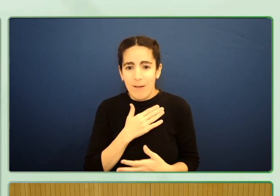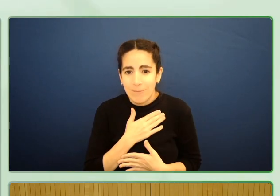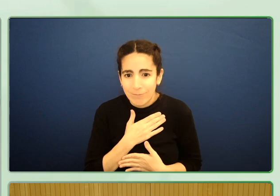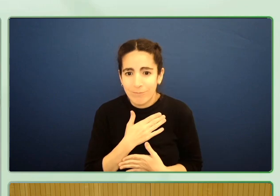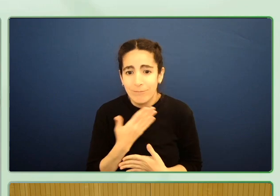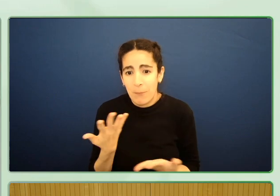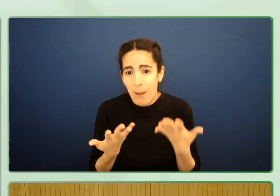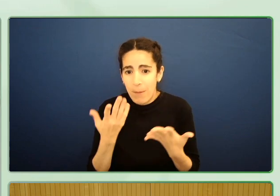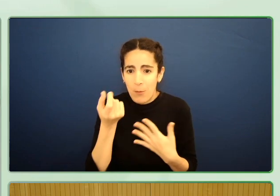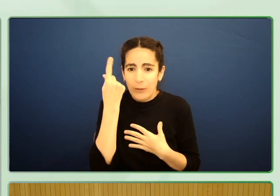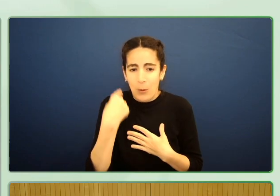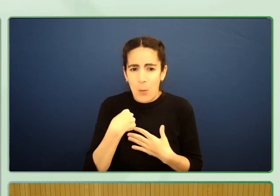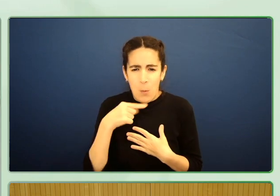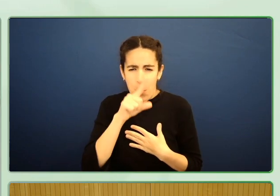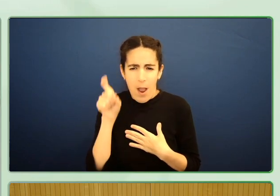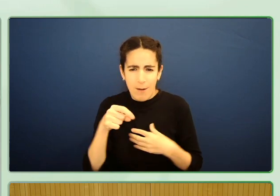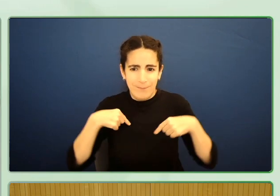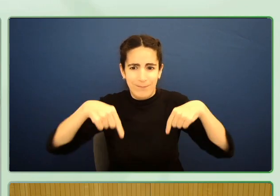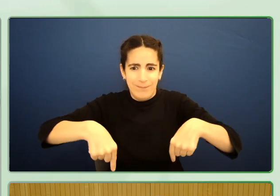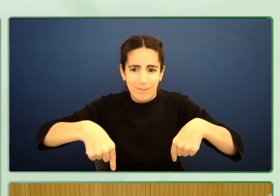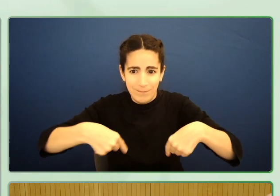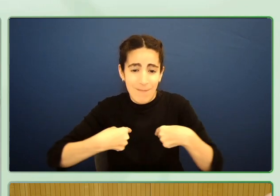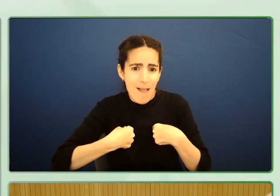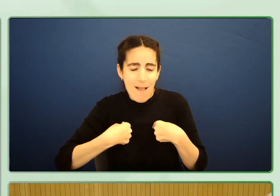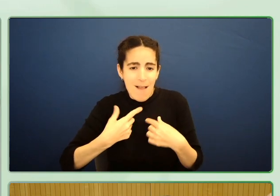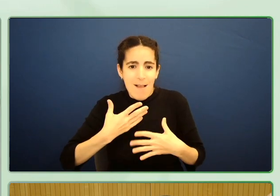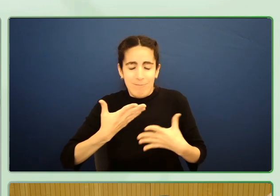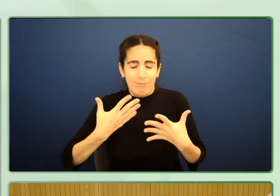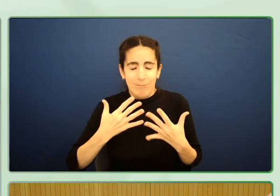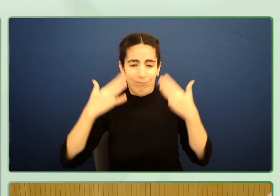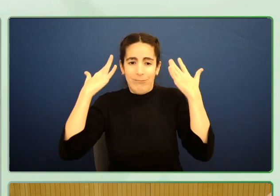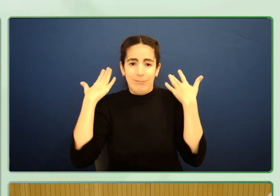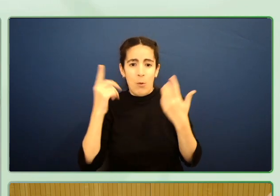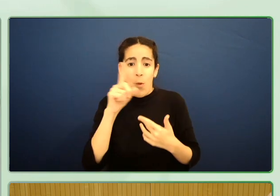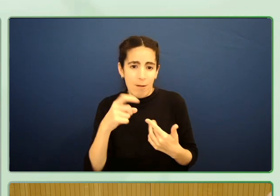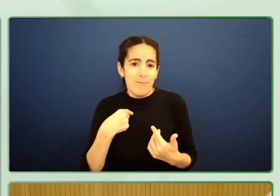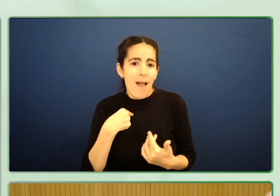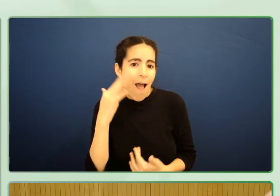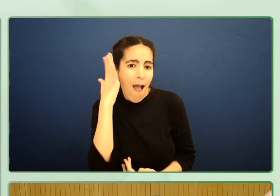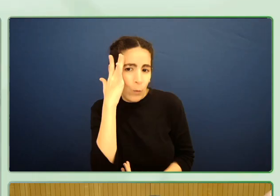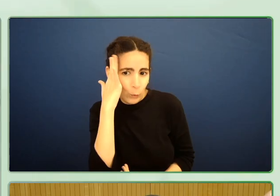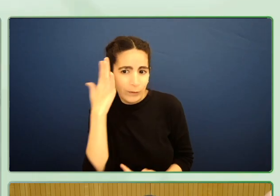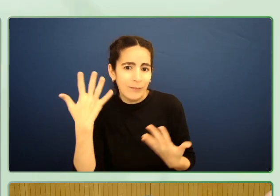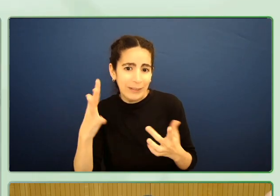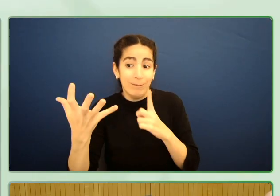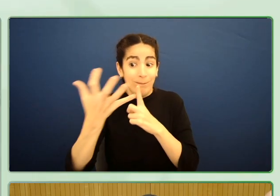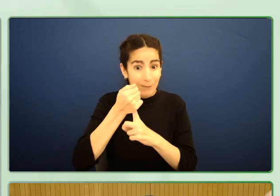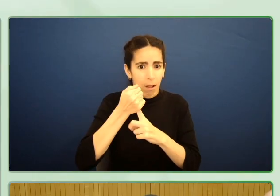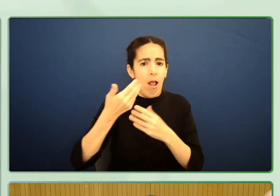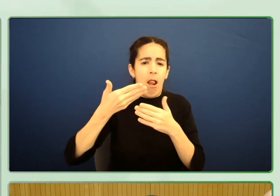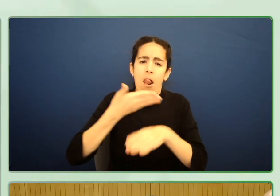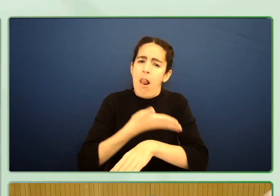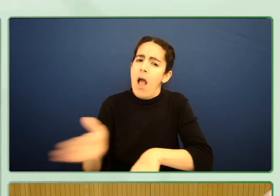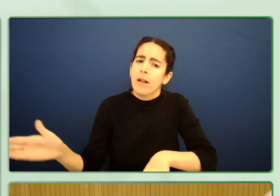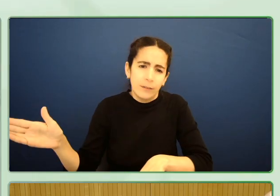this, because I'm late diagnosed autistic. Actually, I'm using my app. I was using my app right now because I got a